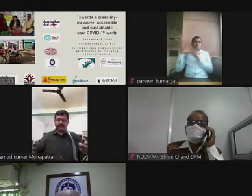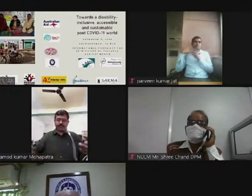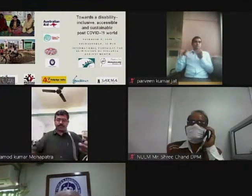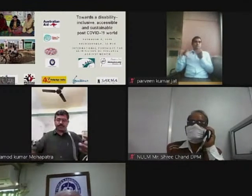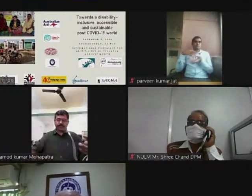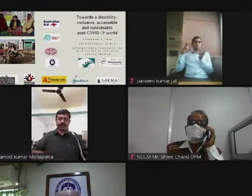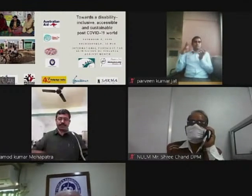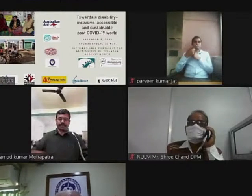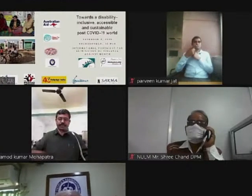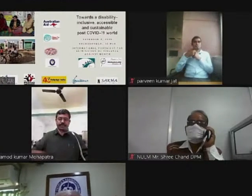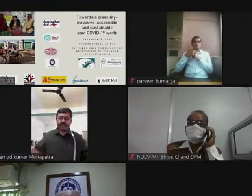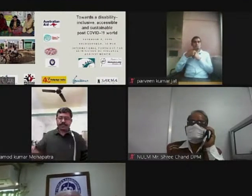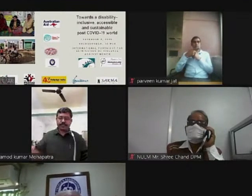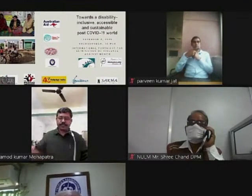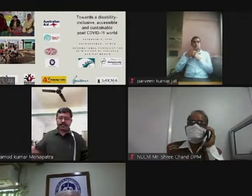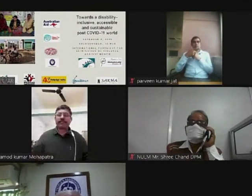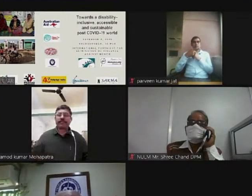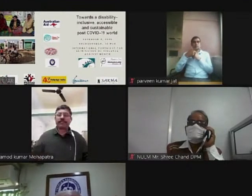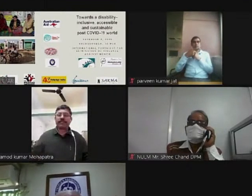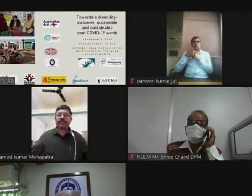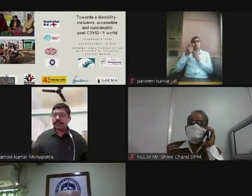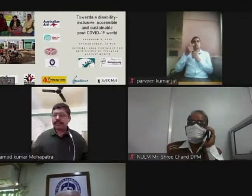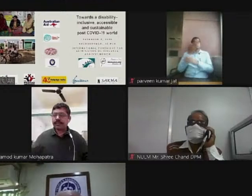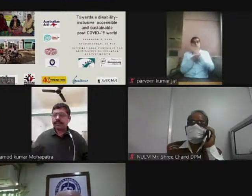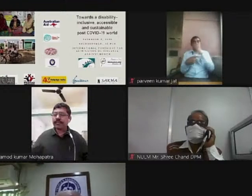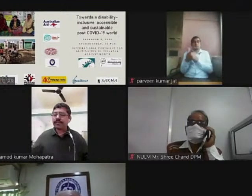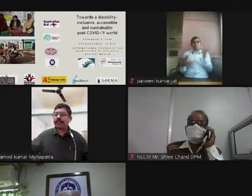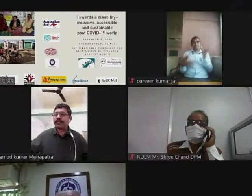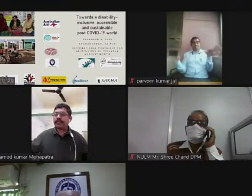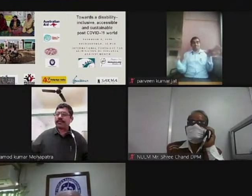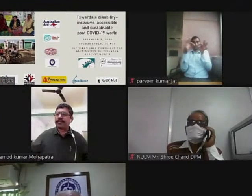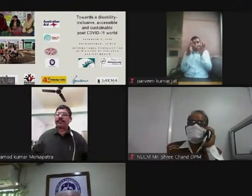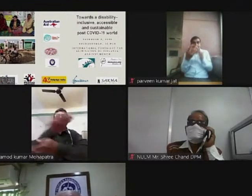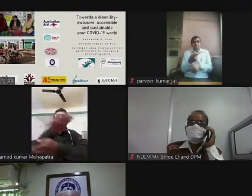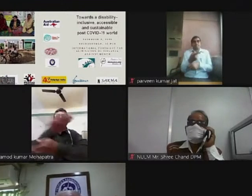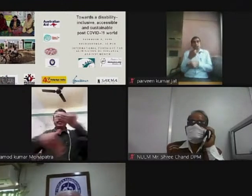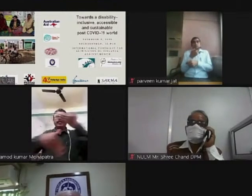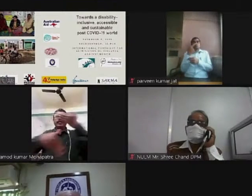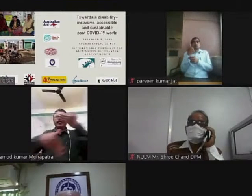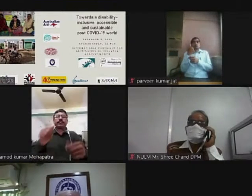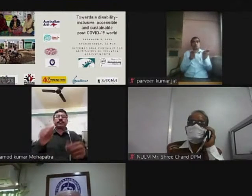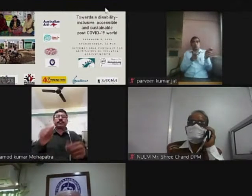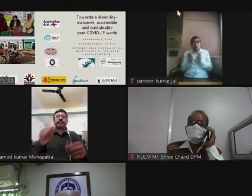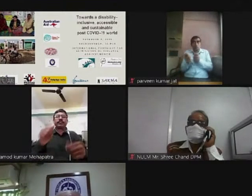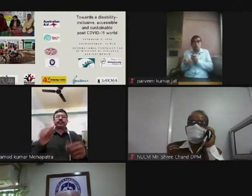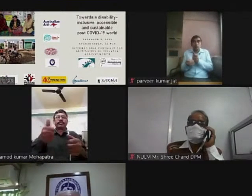I think the biggest achievement of Mr. Punani is that